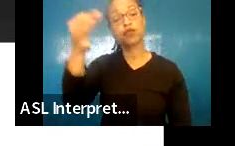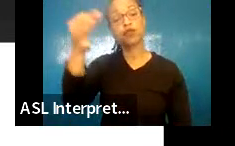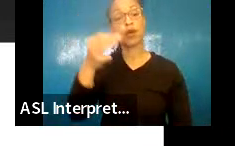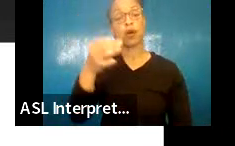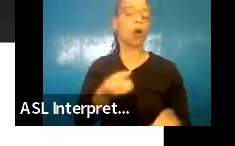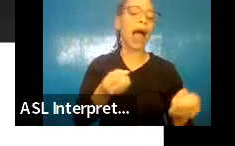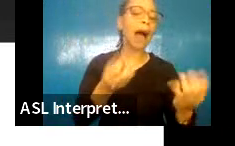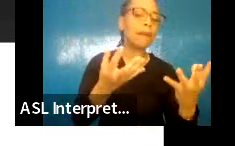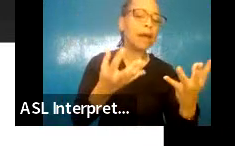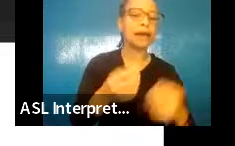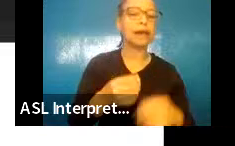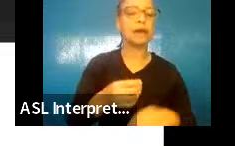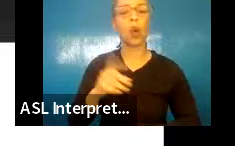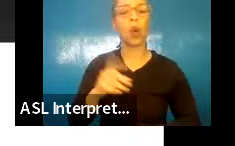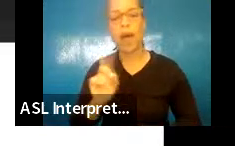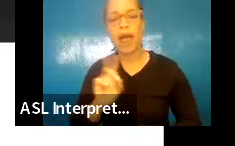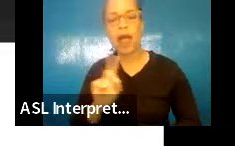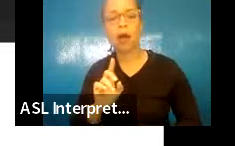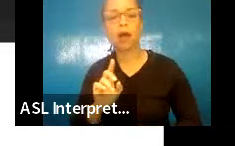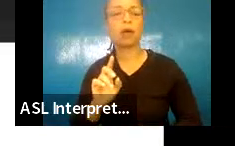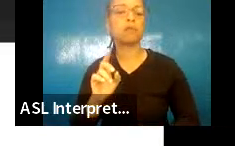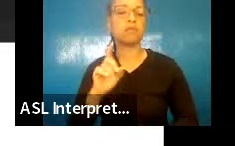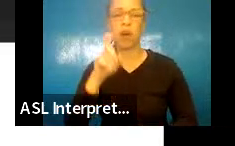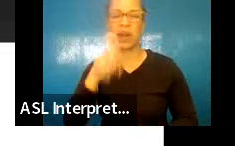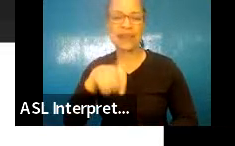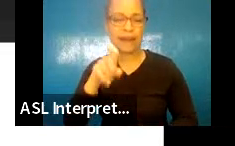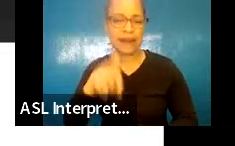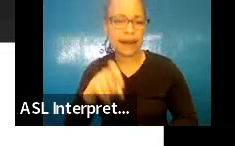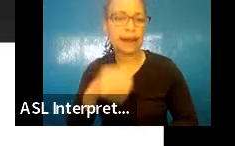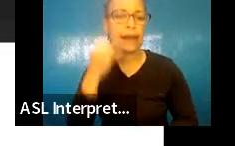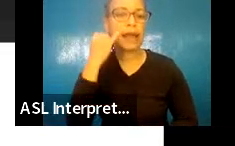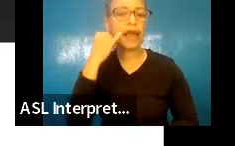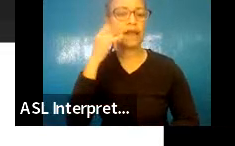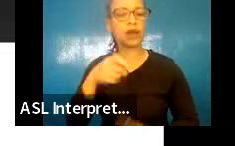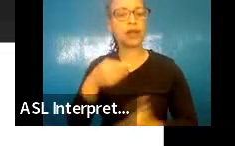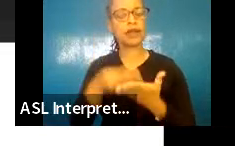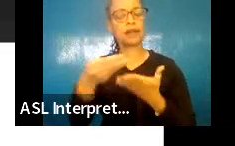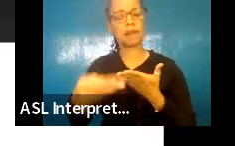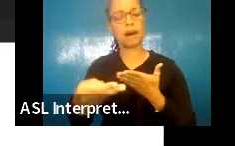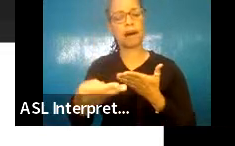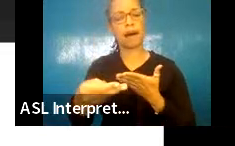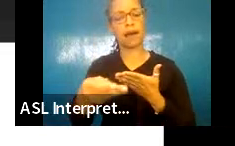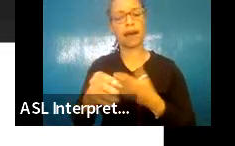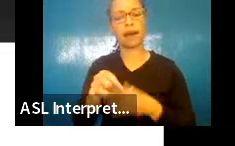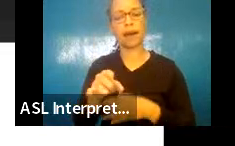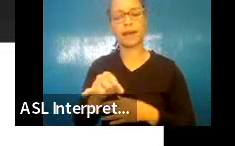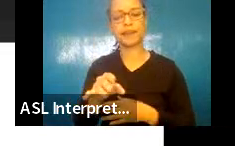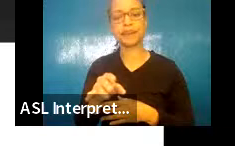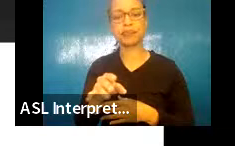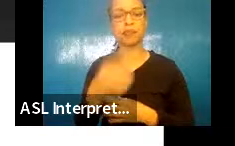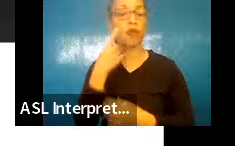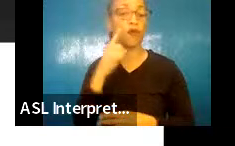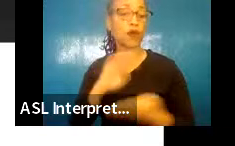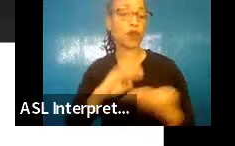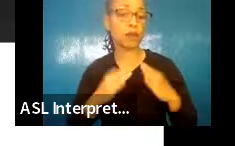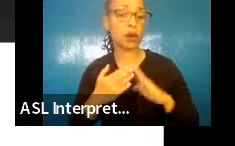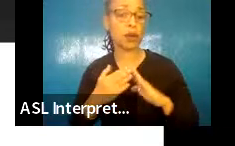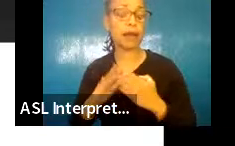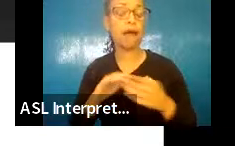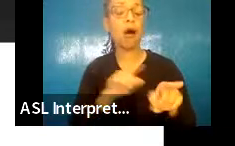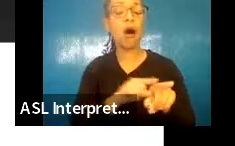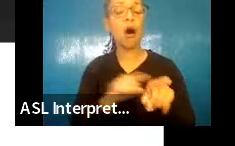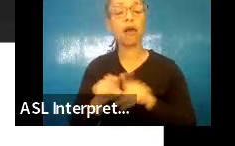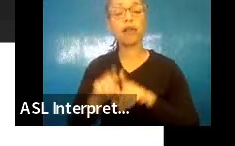many and where they would be needed in the future, to see if we need to purchase any for our communities. We're also